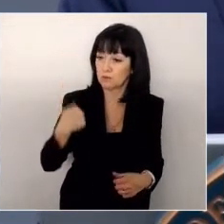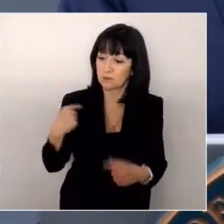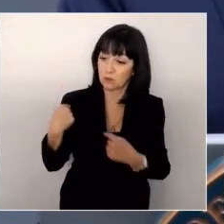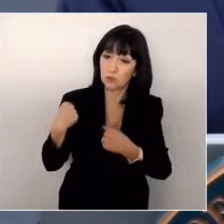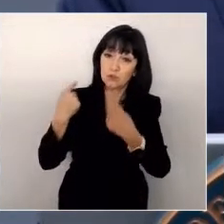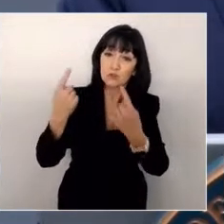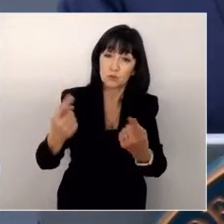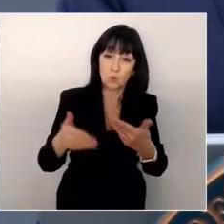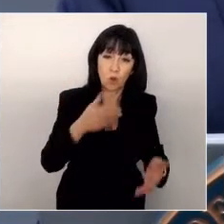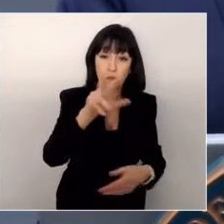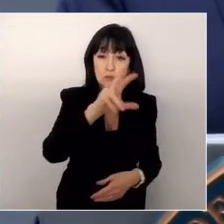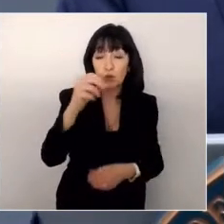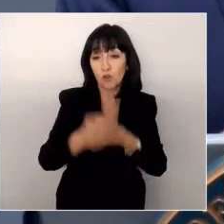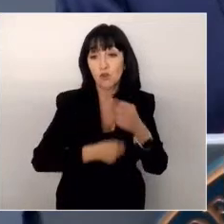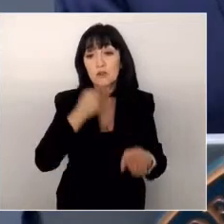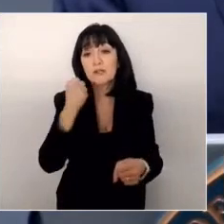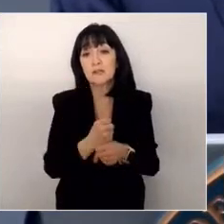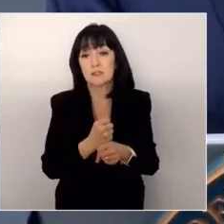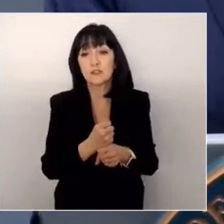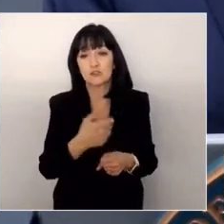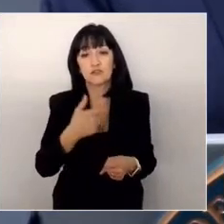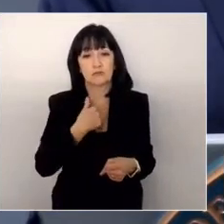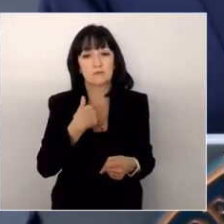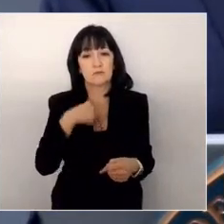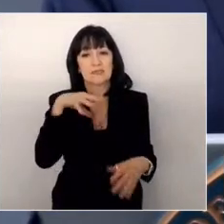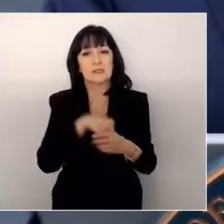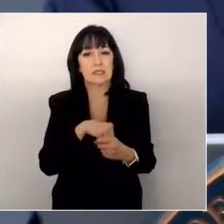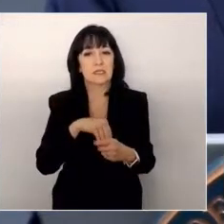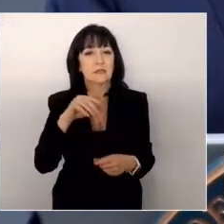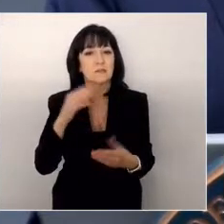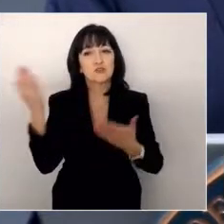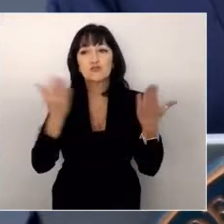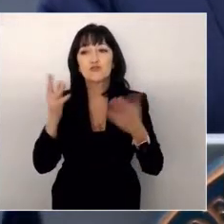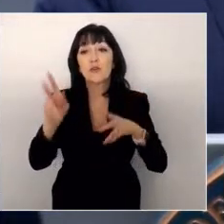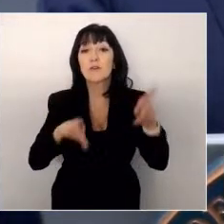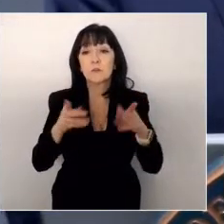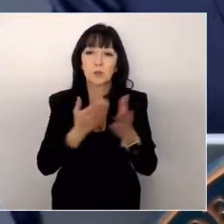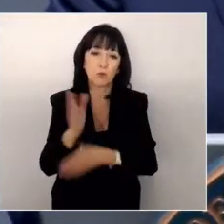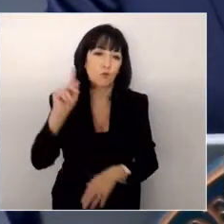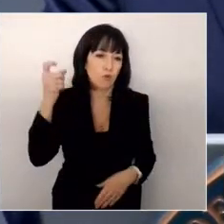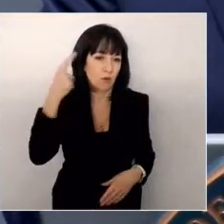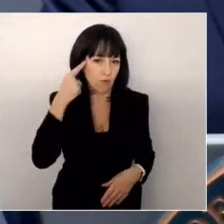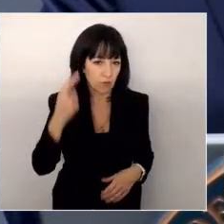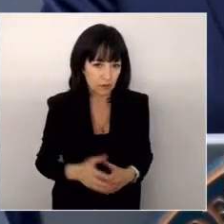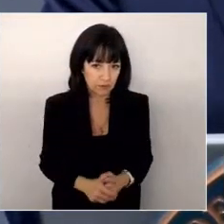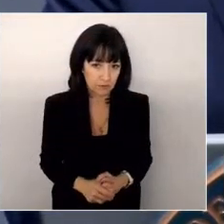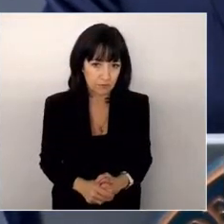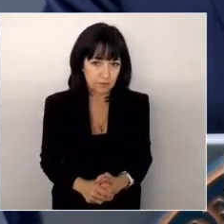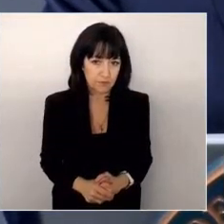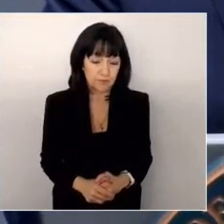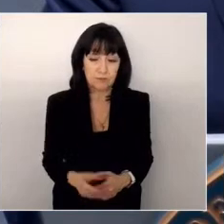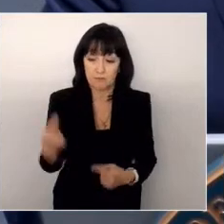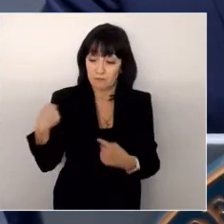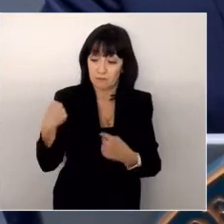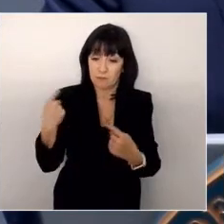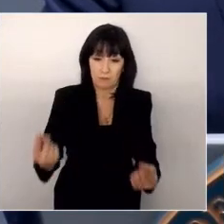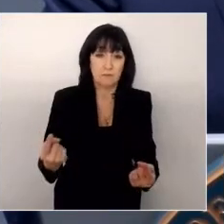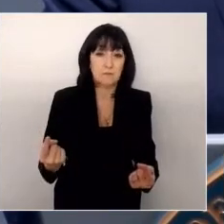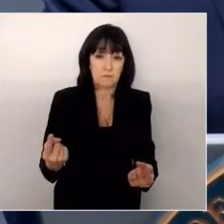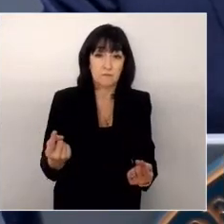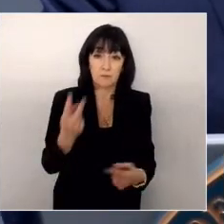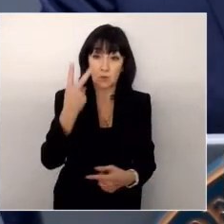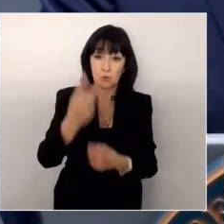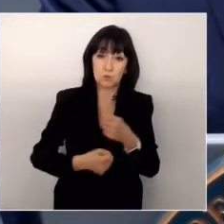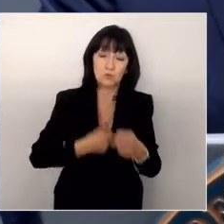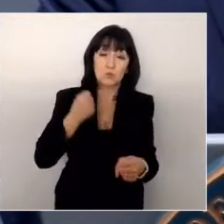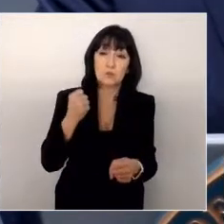decades. I've never seen a more challenging time. As I think about the past 2 years and how it fits into